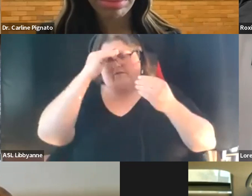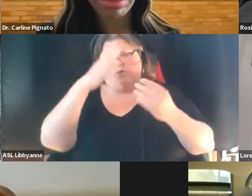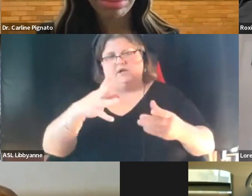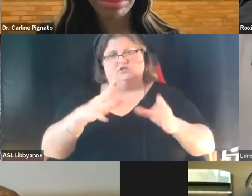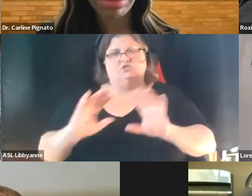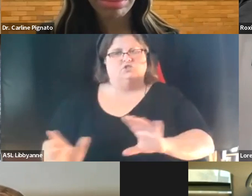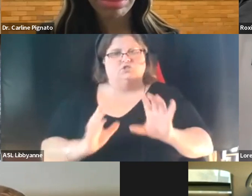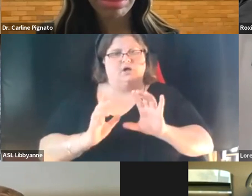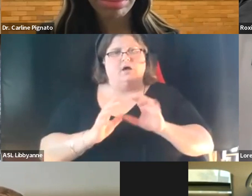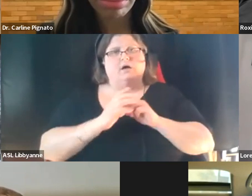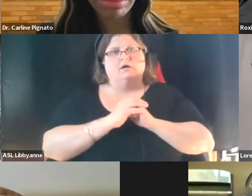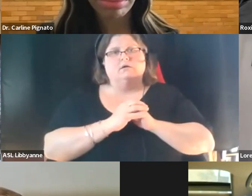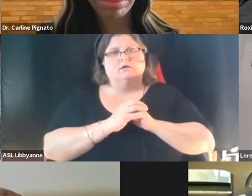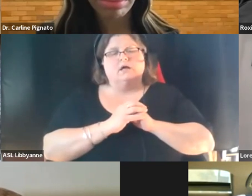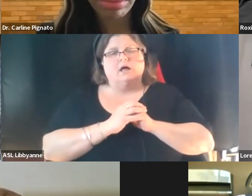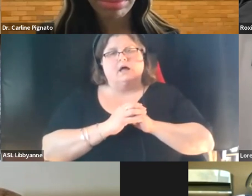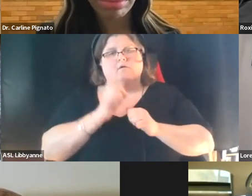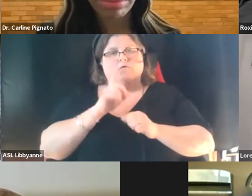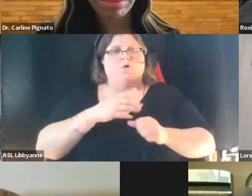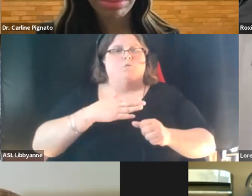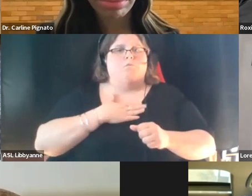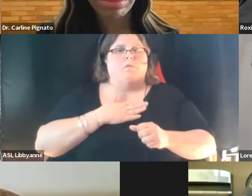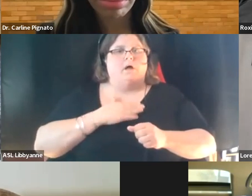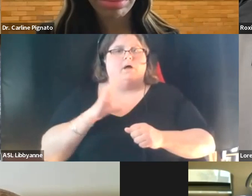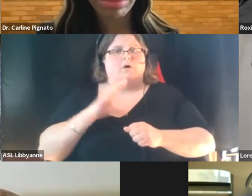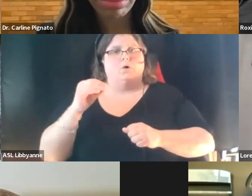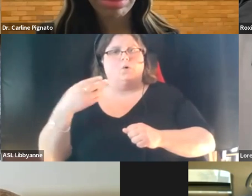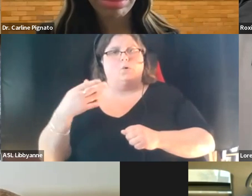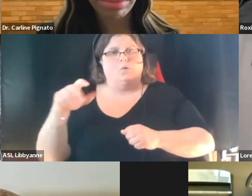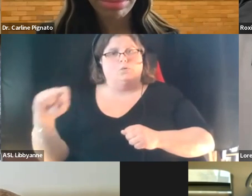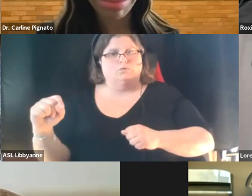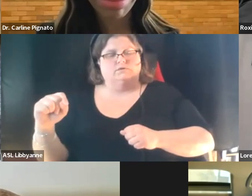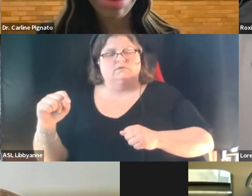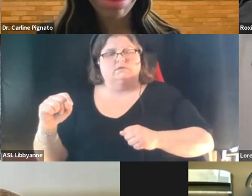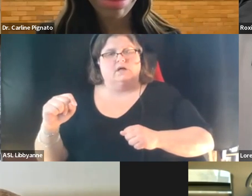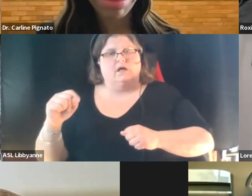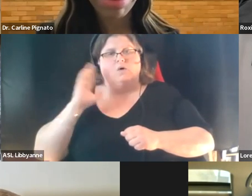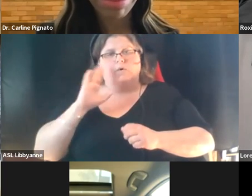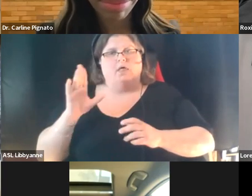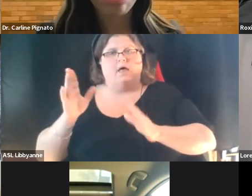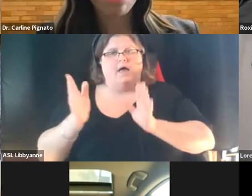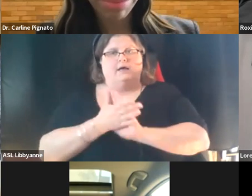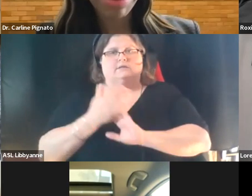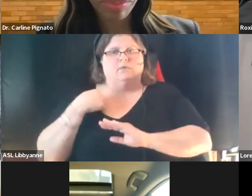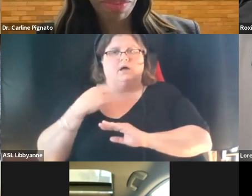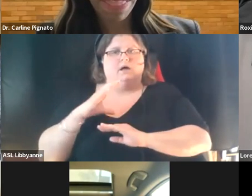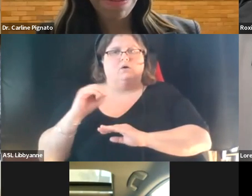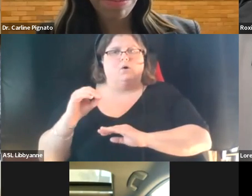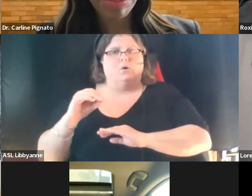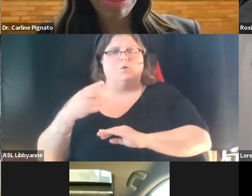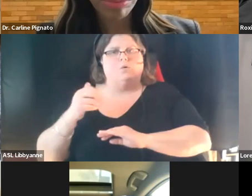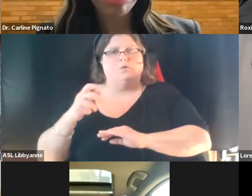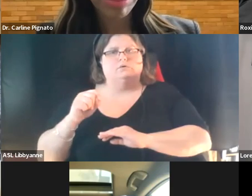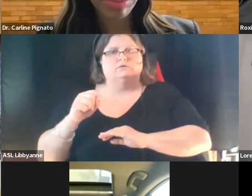chat. And on behalf of my co-host, I'm gonna actually ask my co-host, Dr.